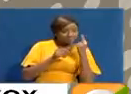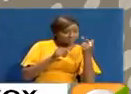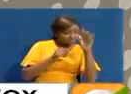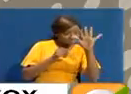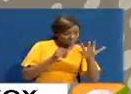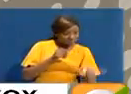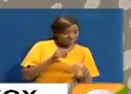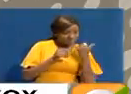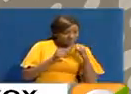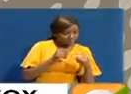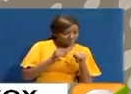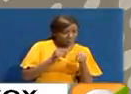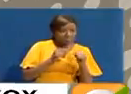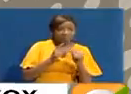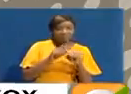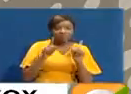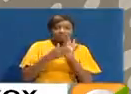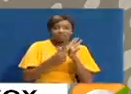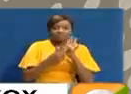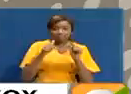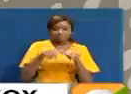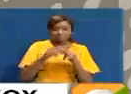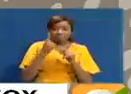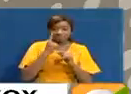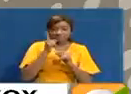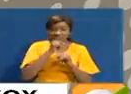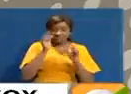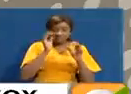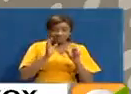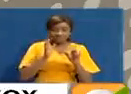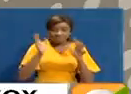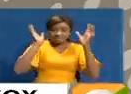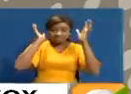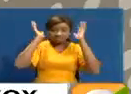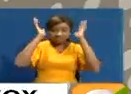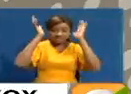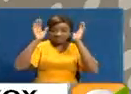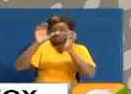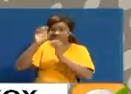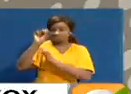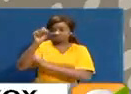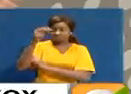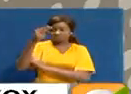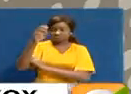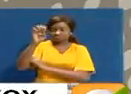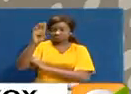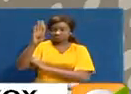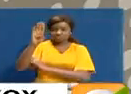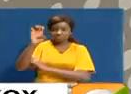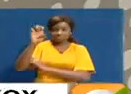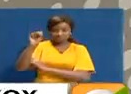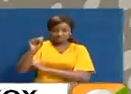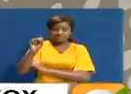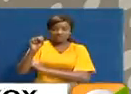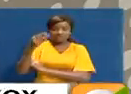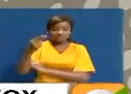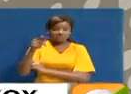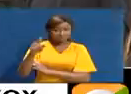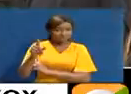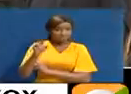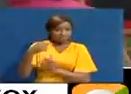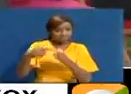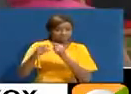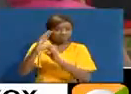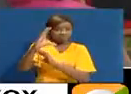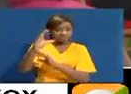list. But today I've seen, for example, Rachel Shebesh, people asking whether she has been sacked or not. She's still CAS, but now she'll